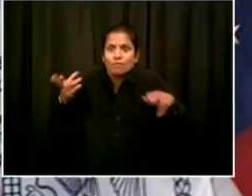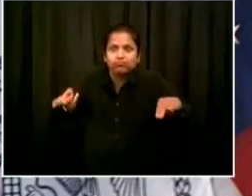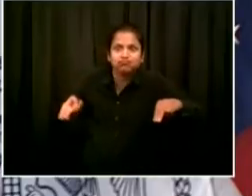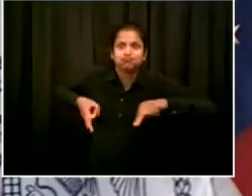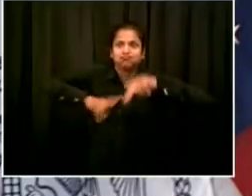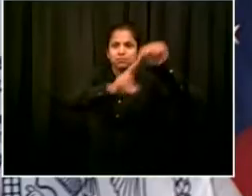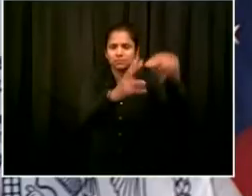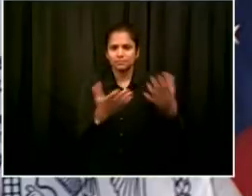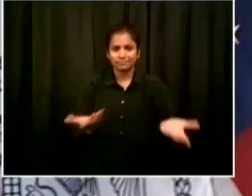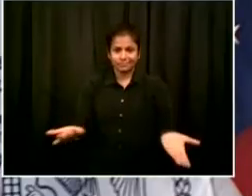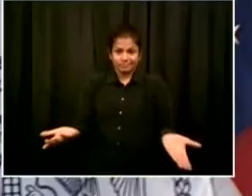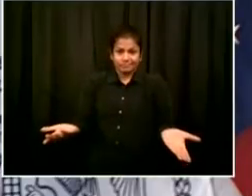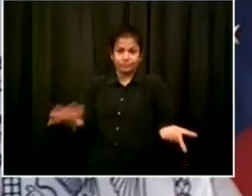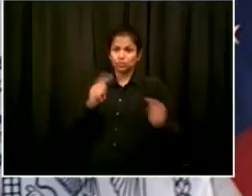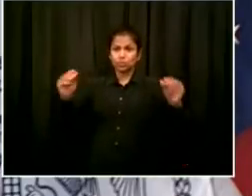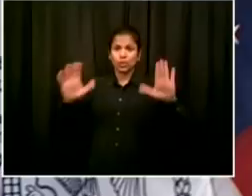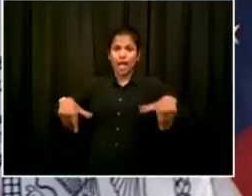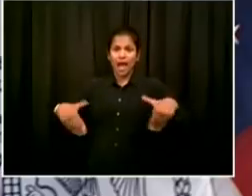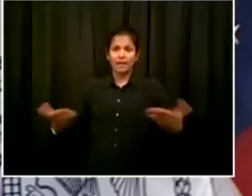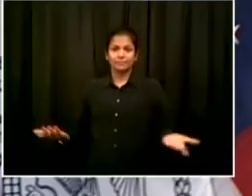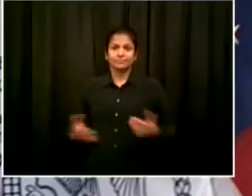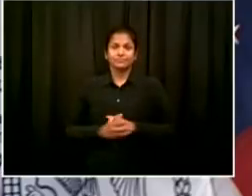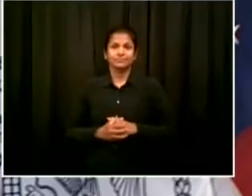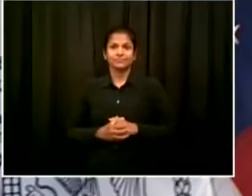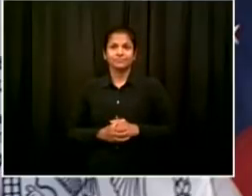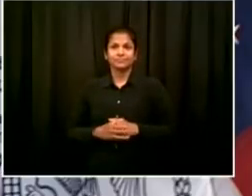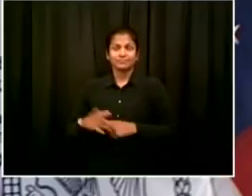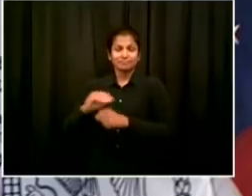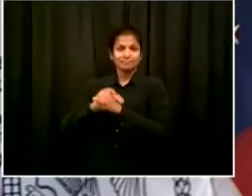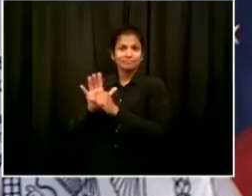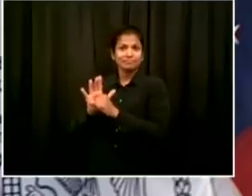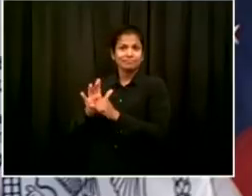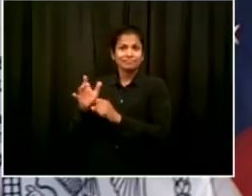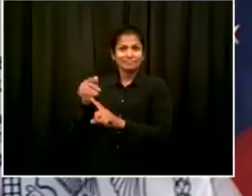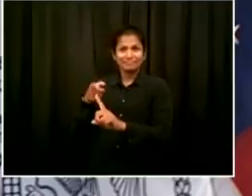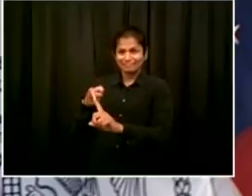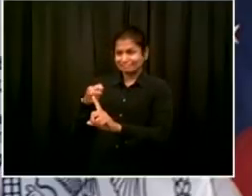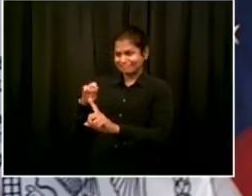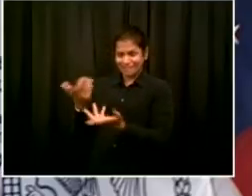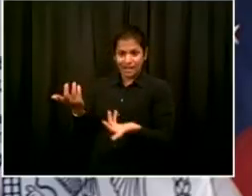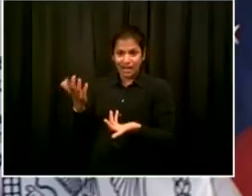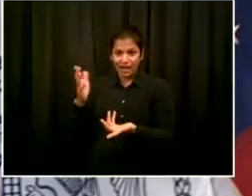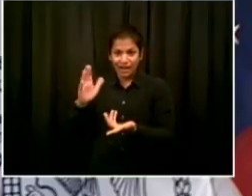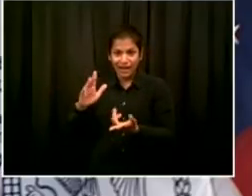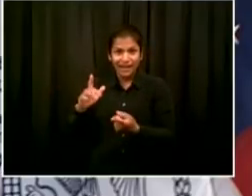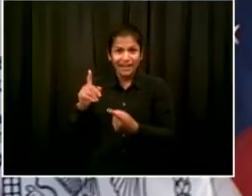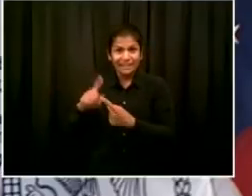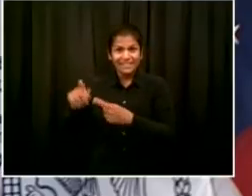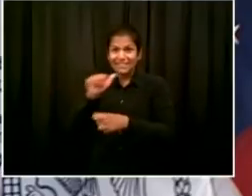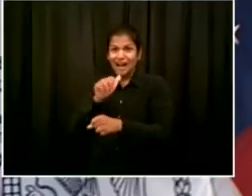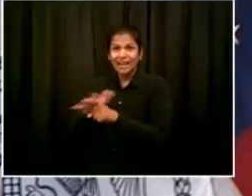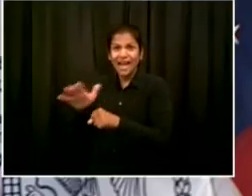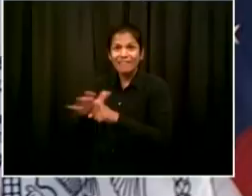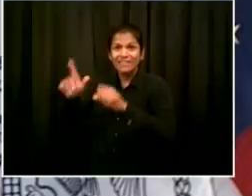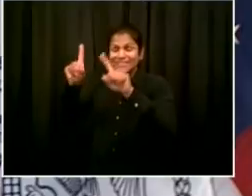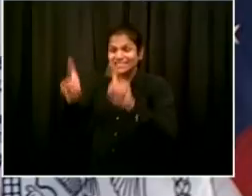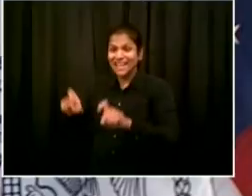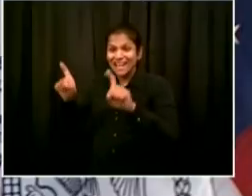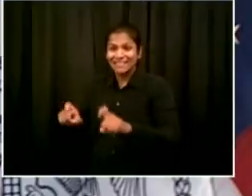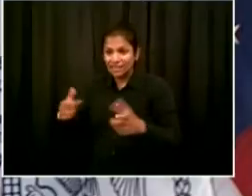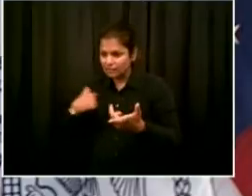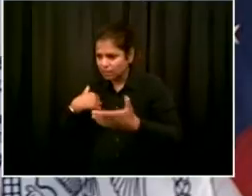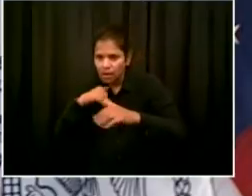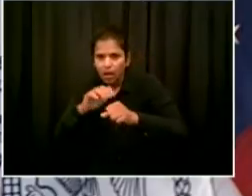wish they had listened to Dr. Fauci a lot more and a lot earlier. But we in New York City have learned that we're going to make things happen no matter